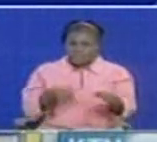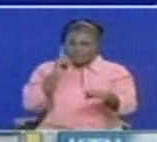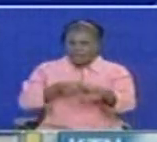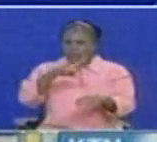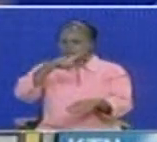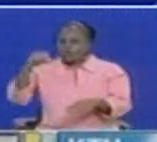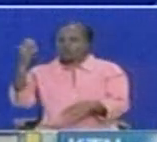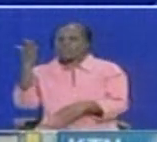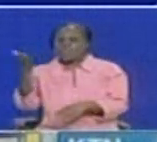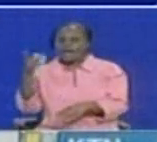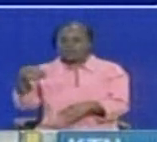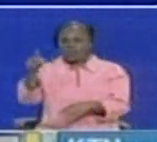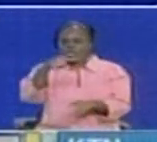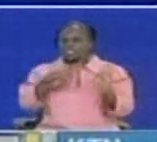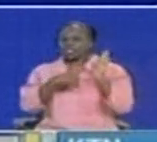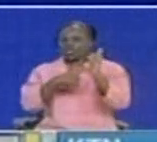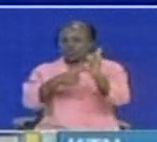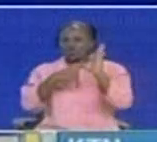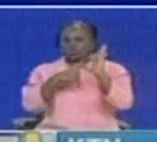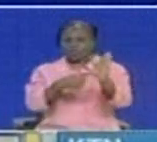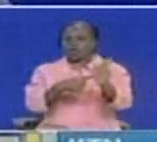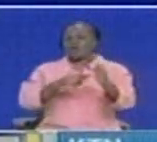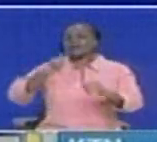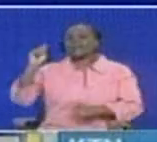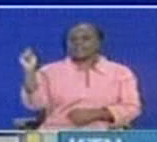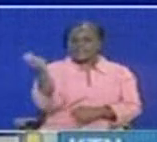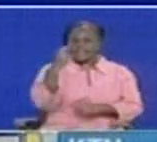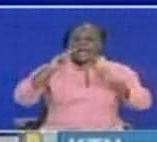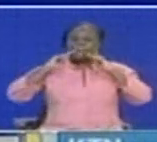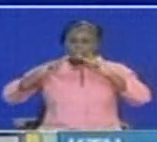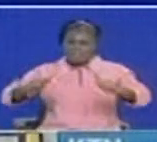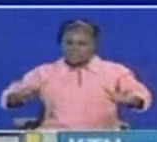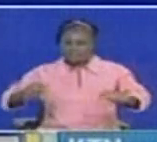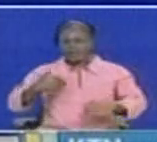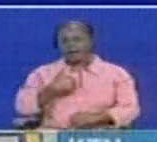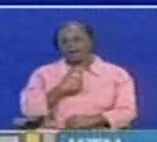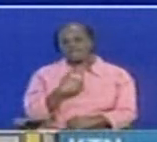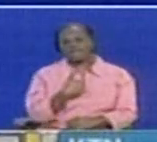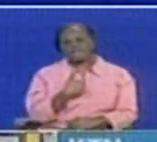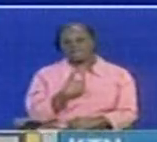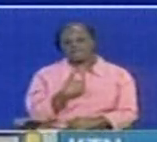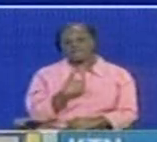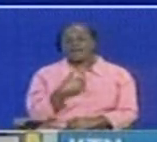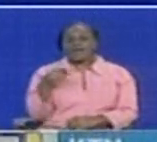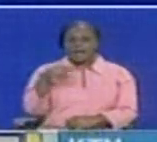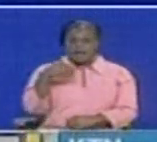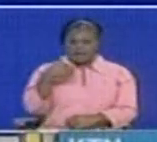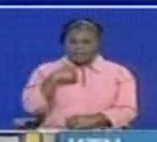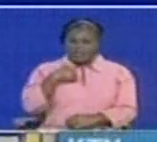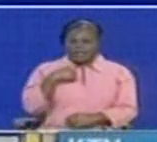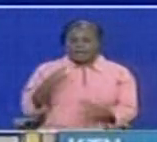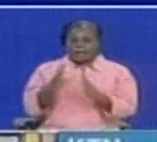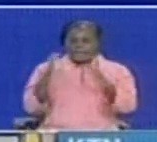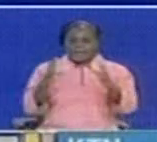go there, we're reaffirming the fact that Kenya is a peaceful country. These challenges we have, they're bigger